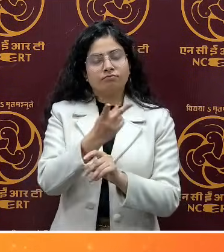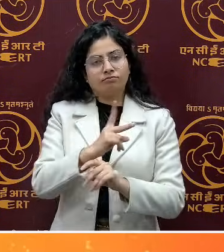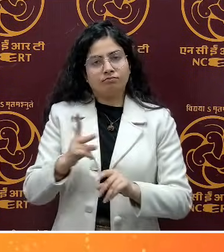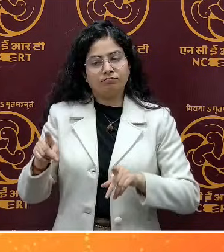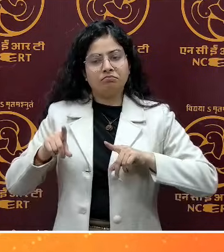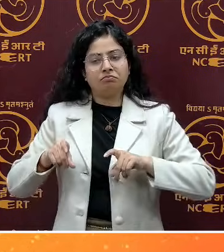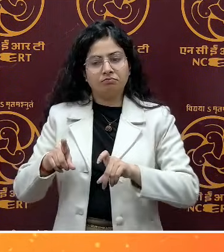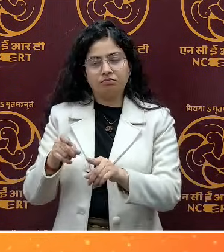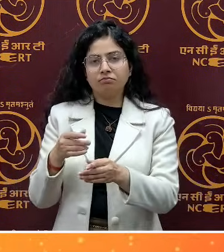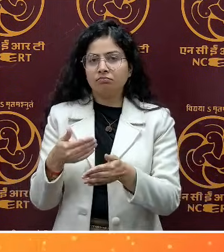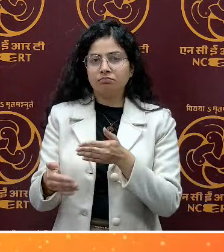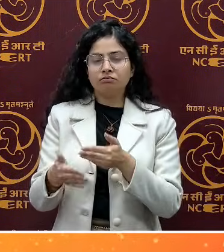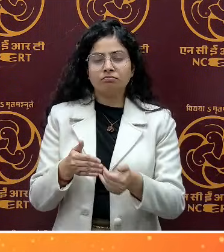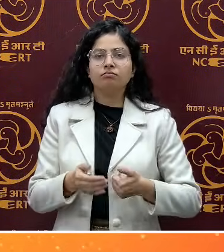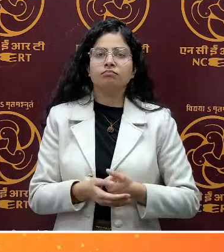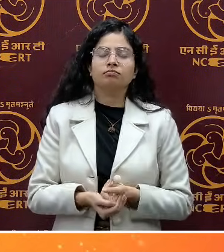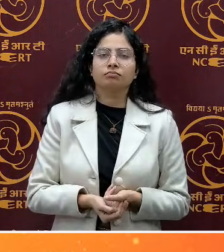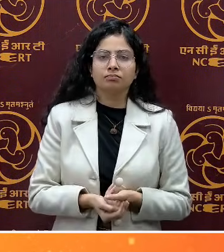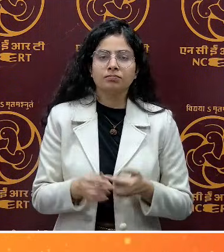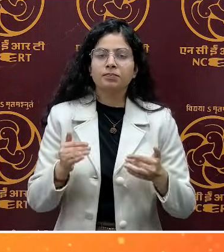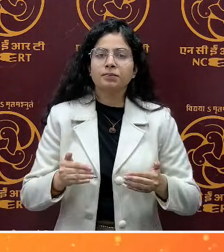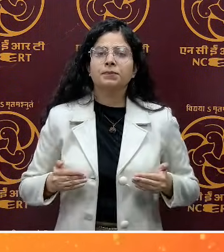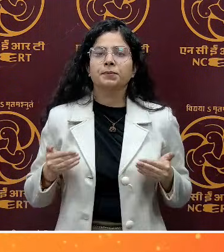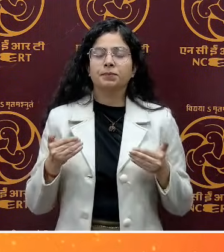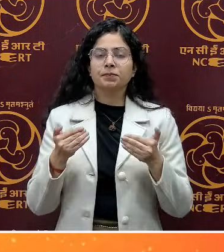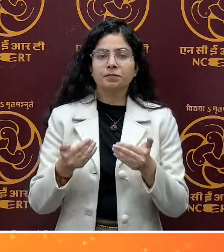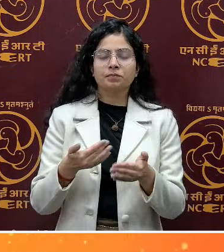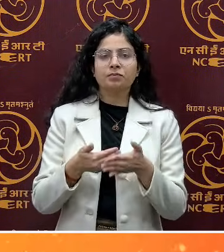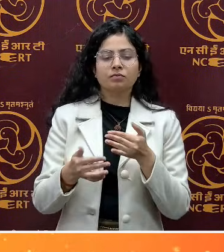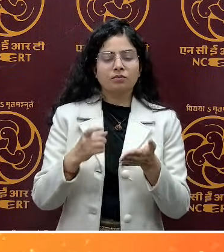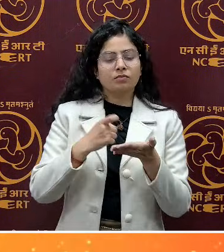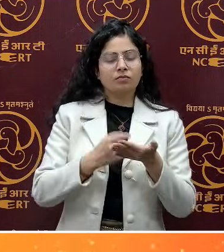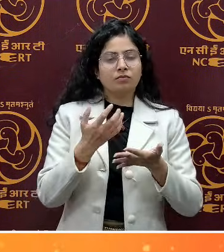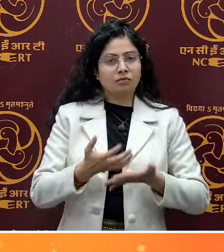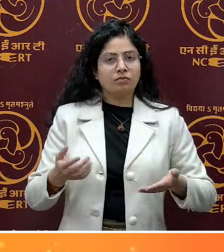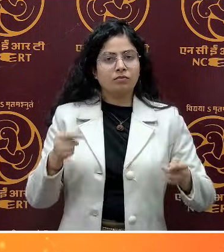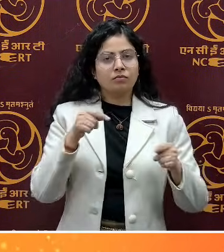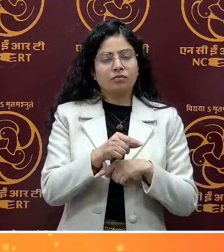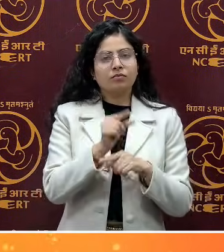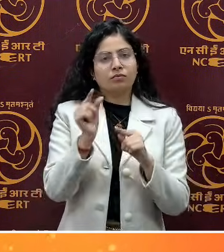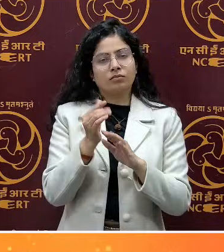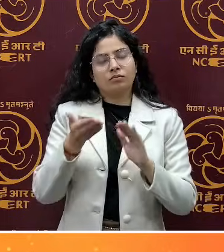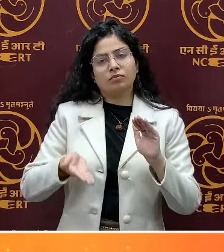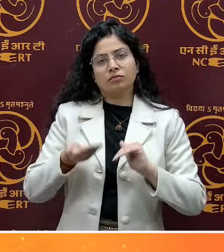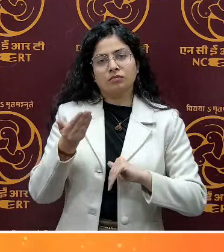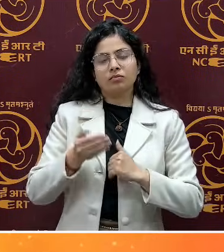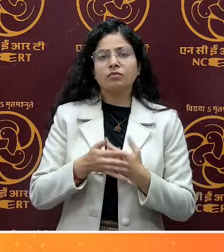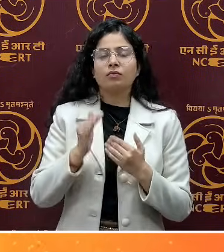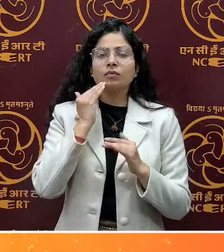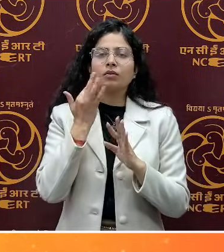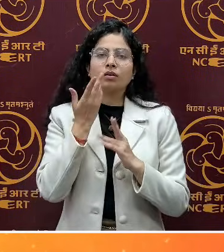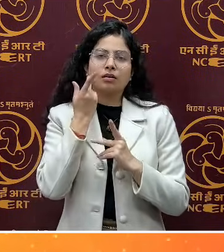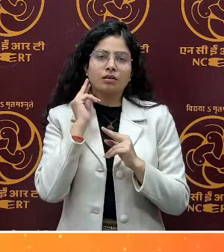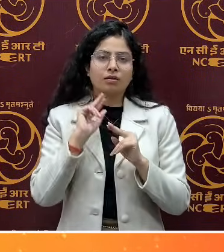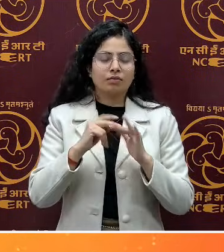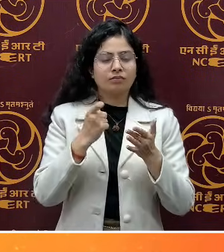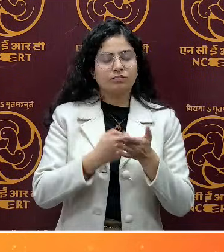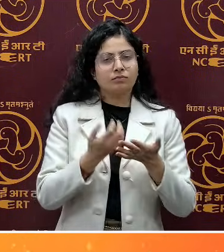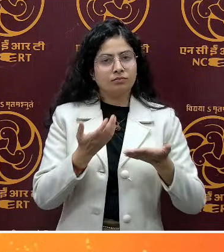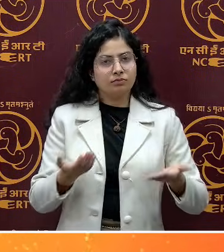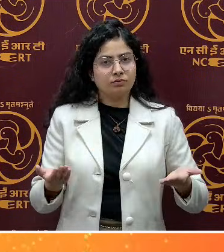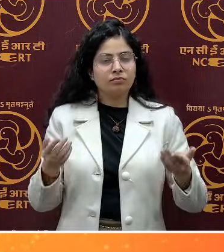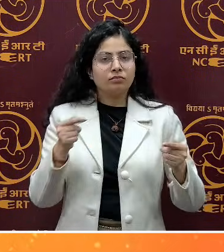our nearby vicinity. Next one is overuse of resources. Right now, when the resources which